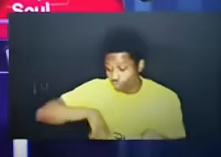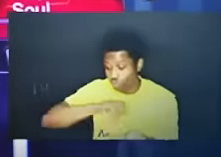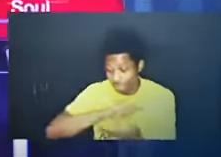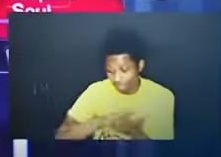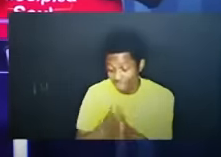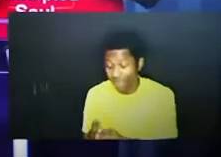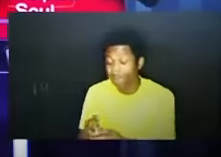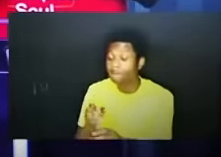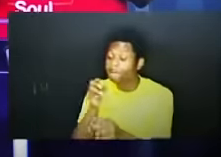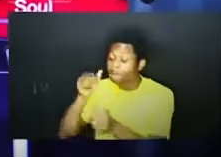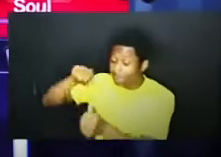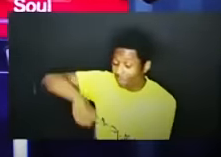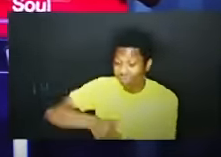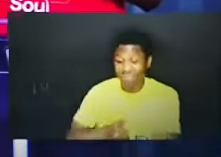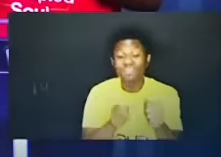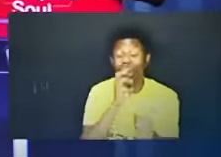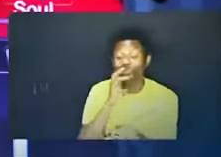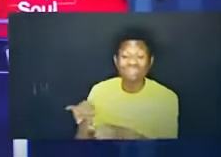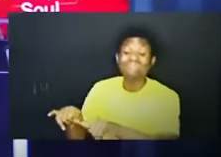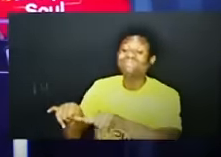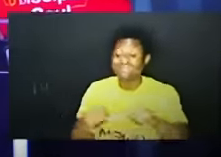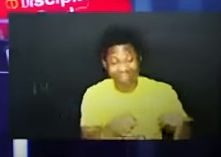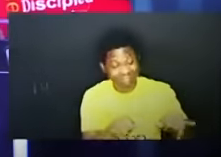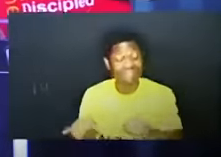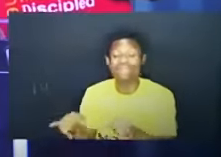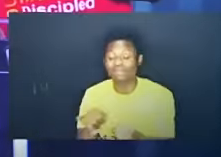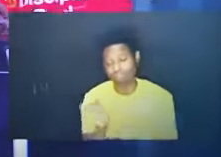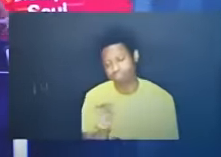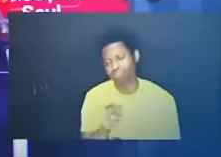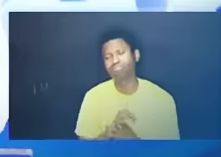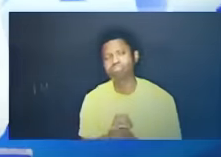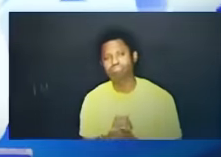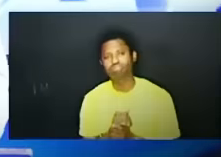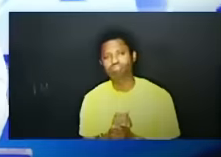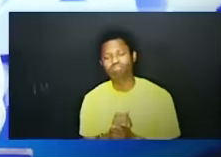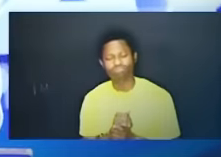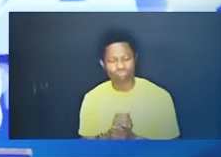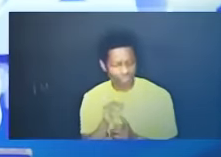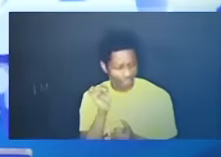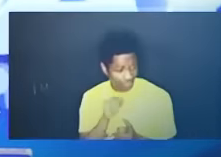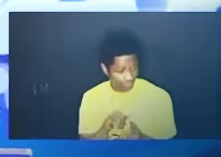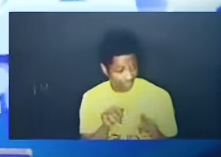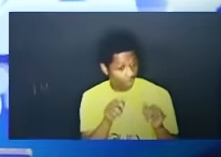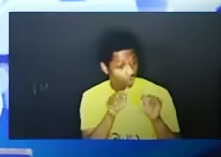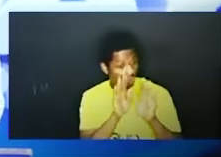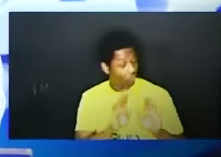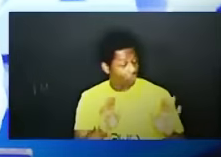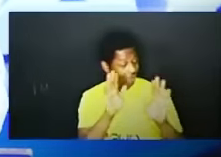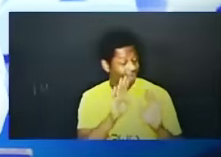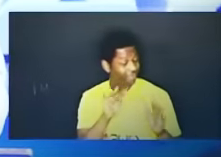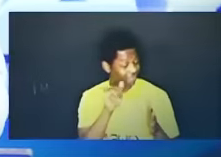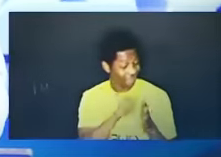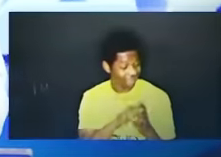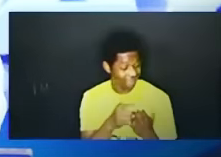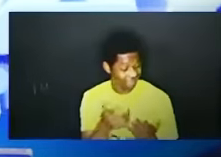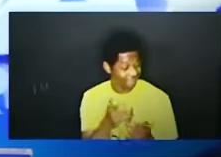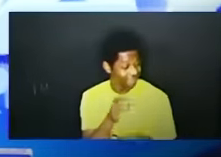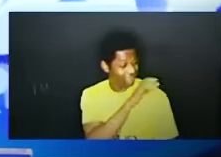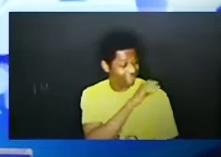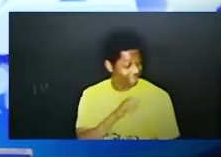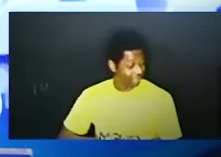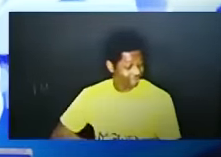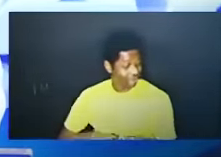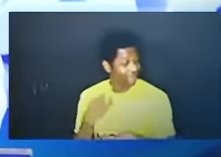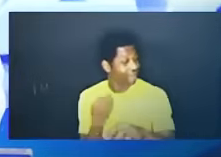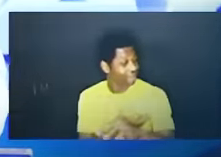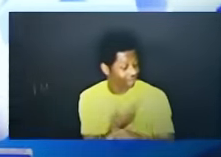And the wonderful thing is that Christ the rock was ever